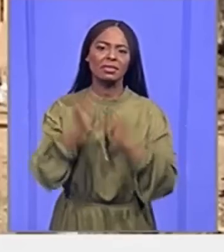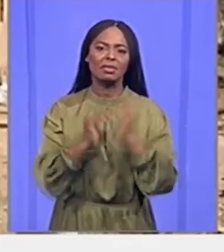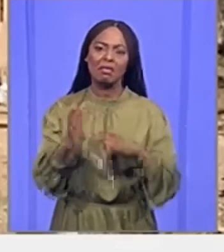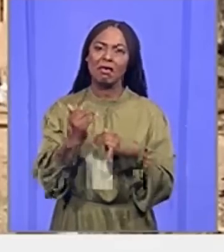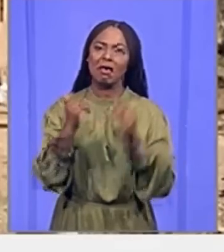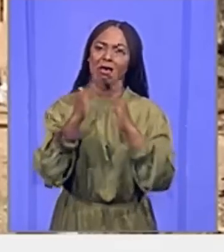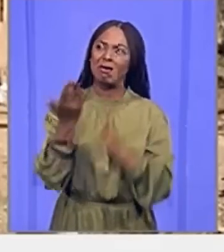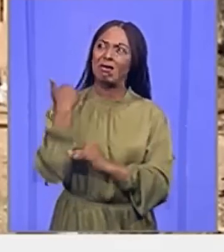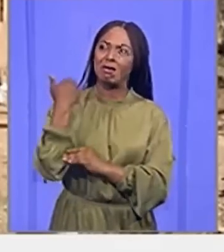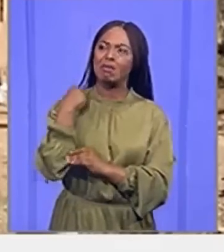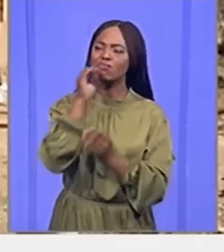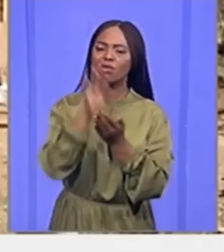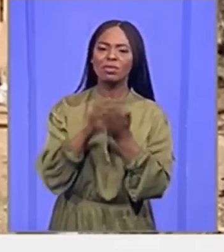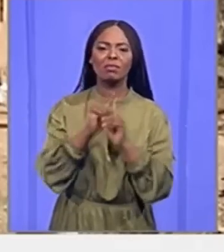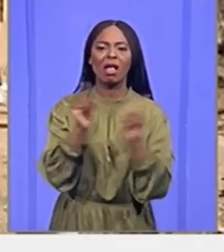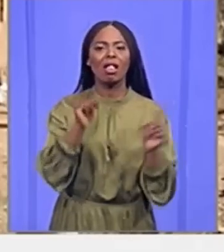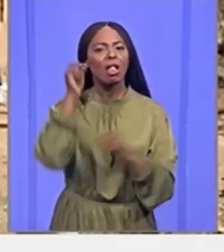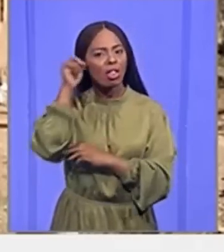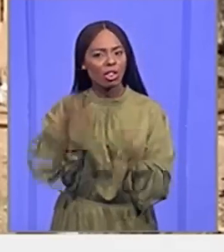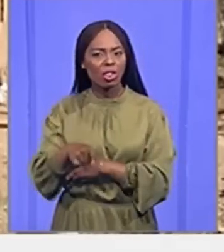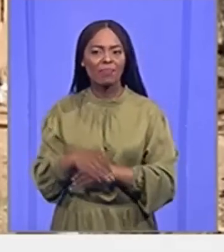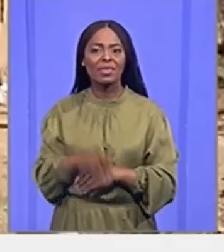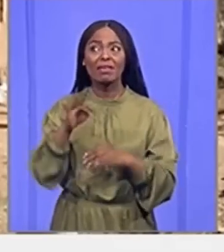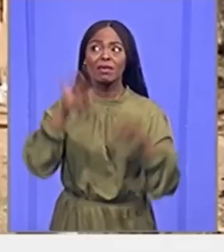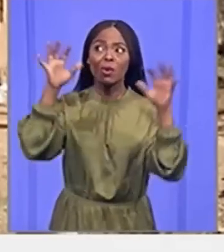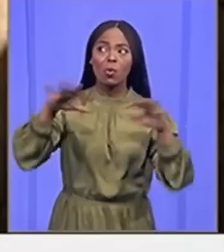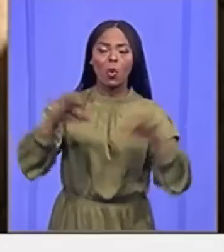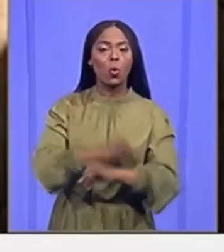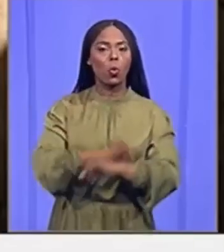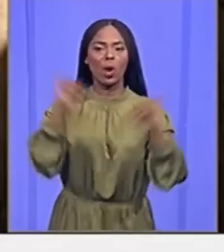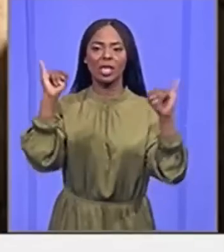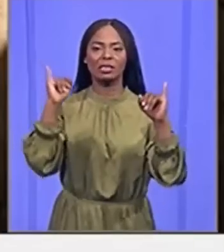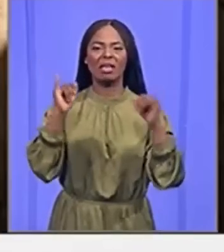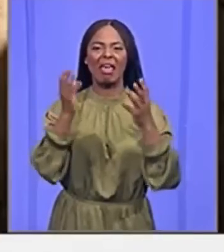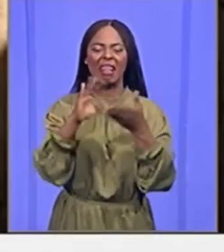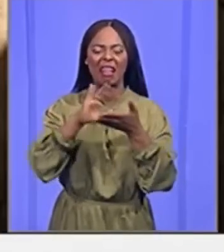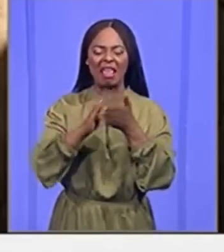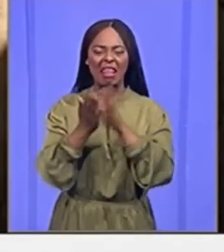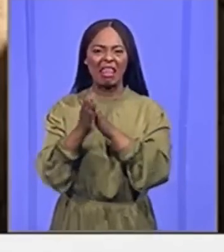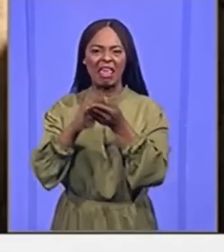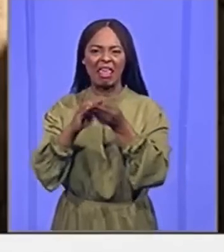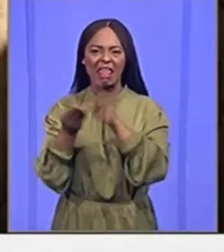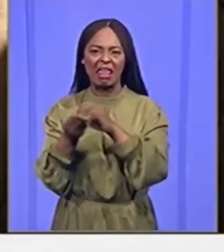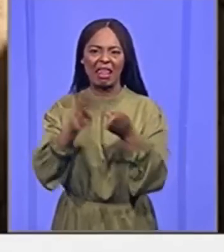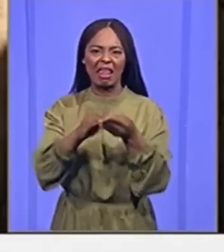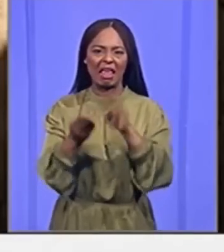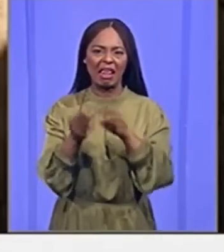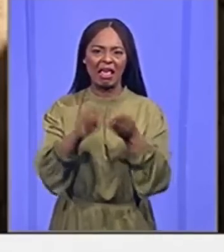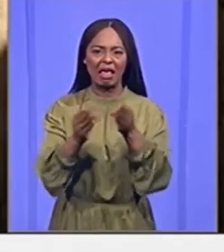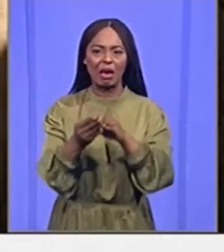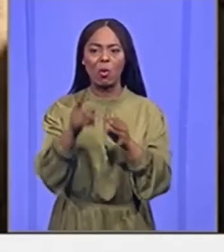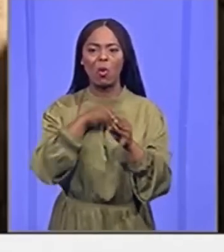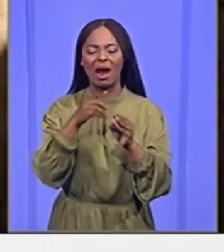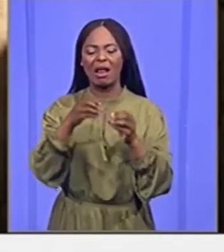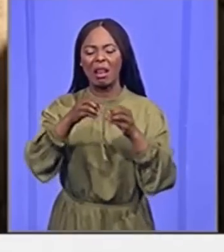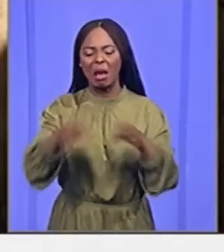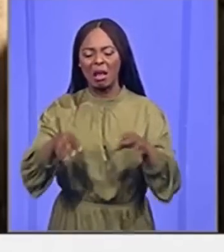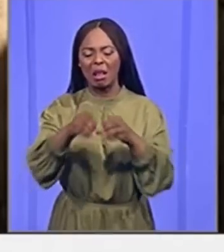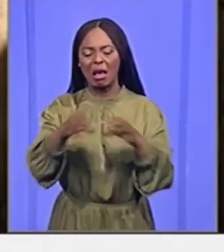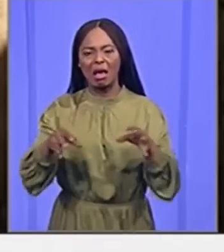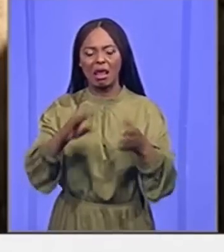ne le pula matlo a bone a senyega mme ka gantsi ba tshwanela go aga dikarolo dingwe gape ka go nne di wele. Ntlo